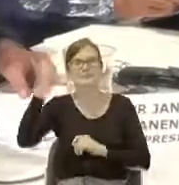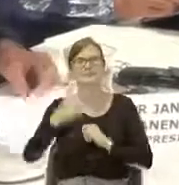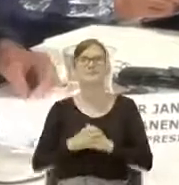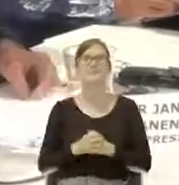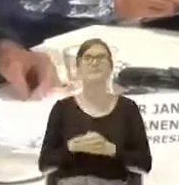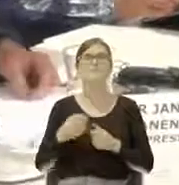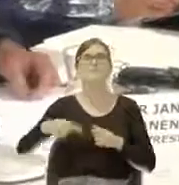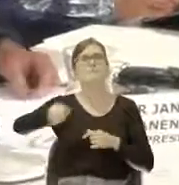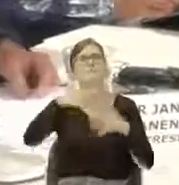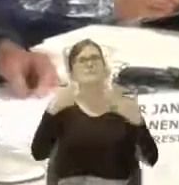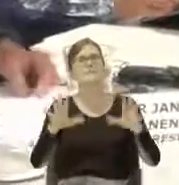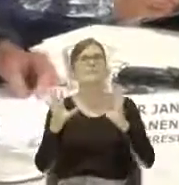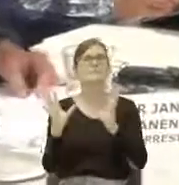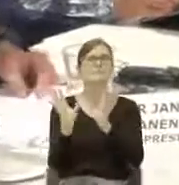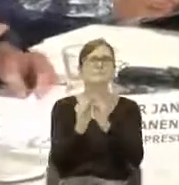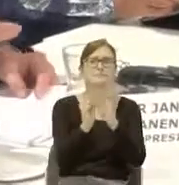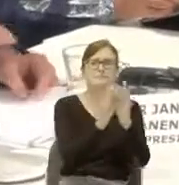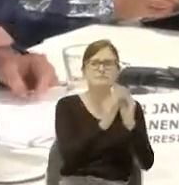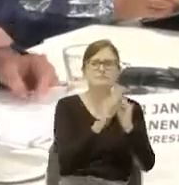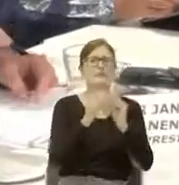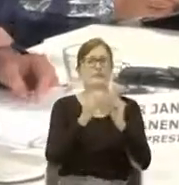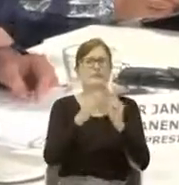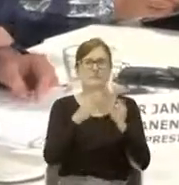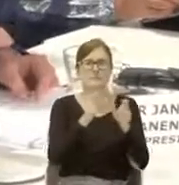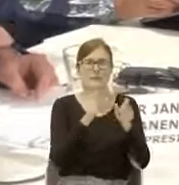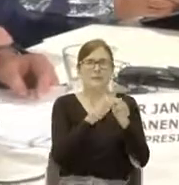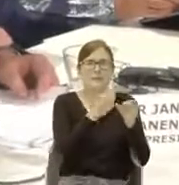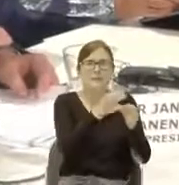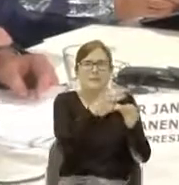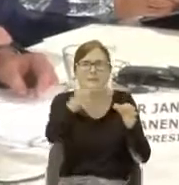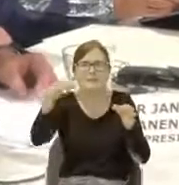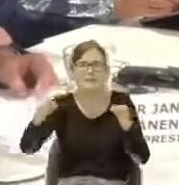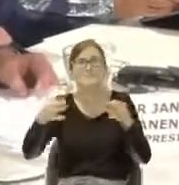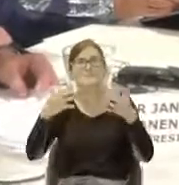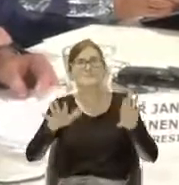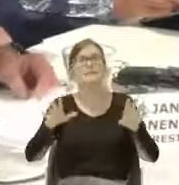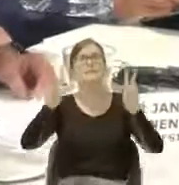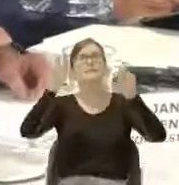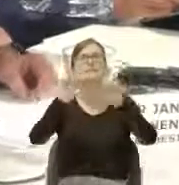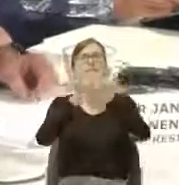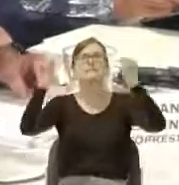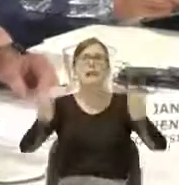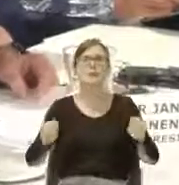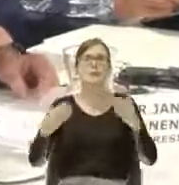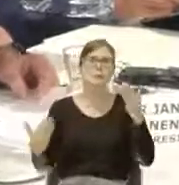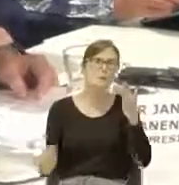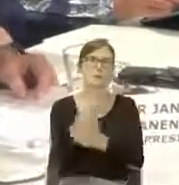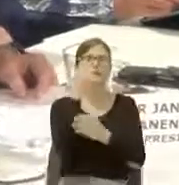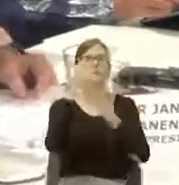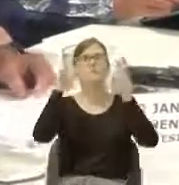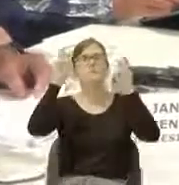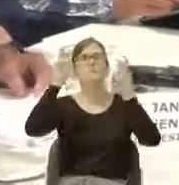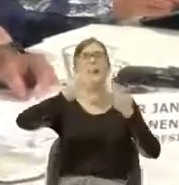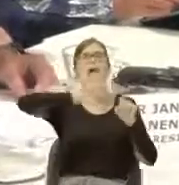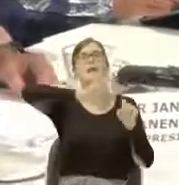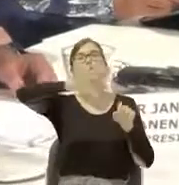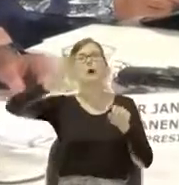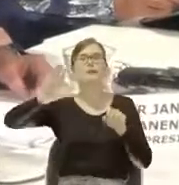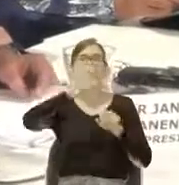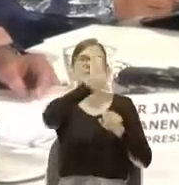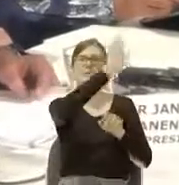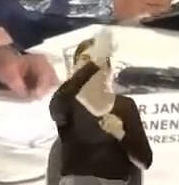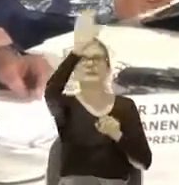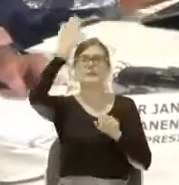international system that recognizes the potential of intermediary cities and regions and includes them in